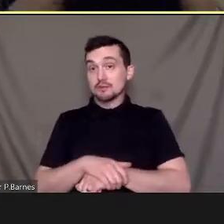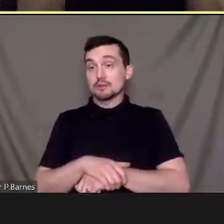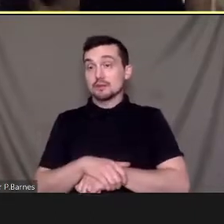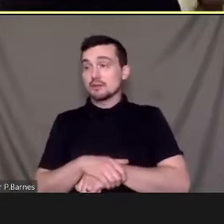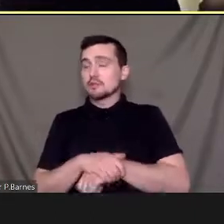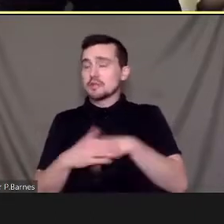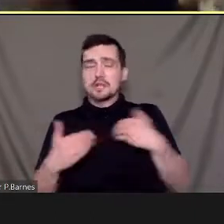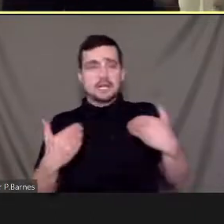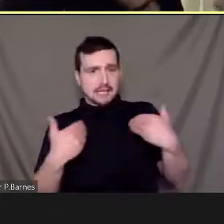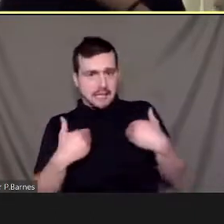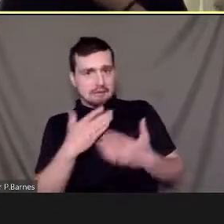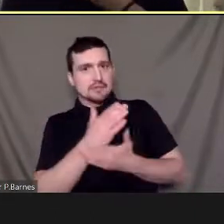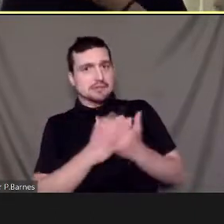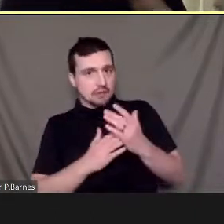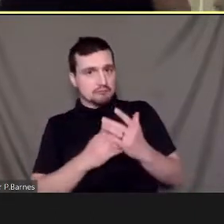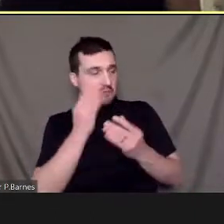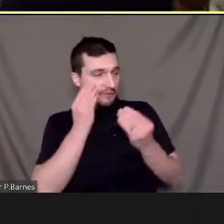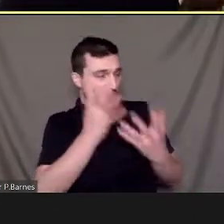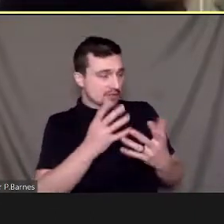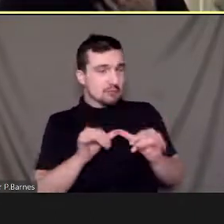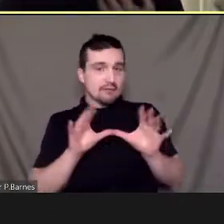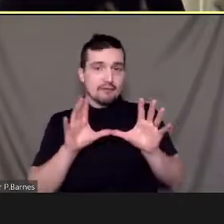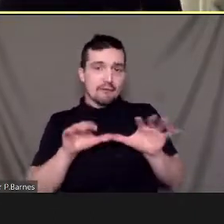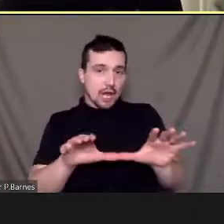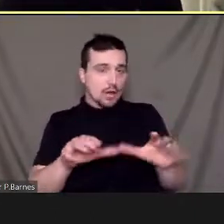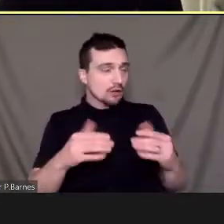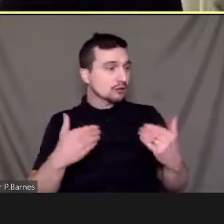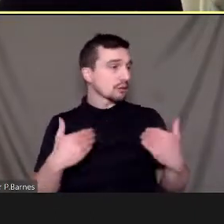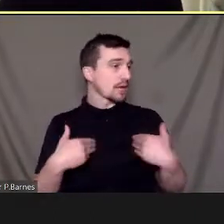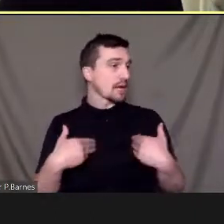information, we have flyers, we have the website.